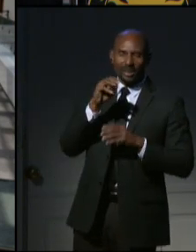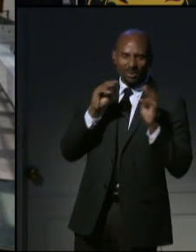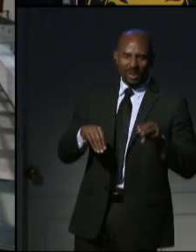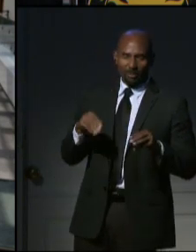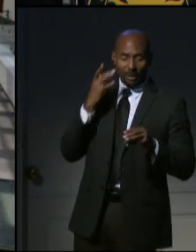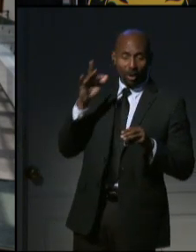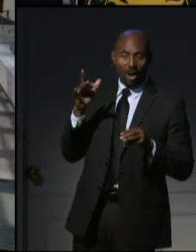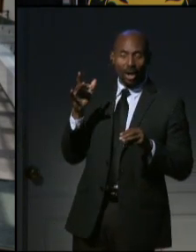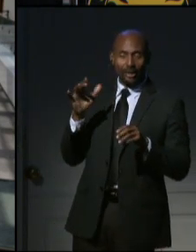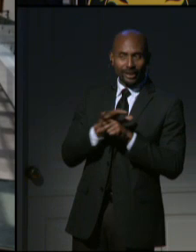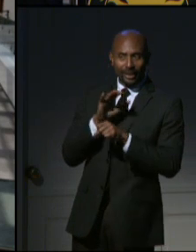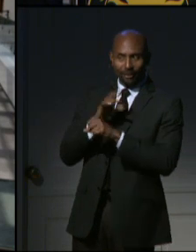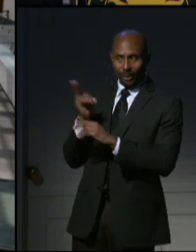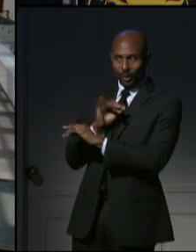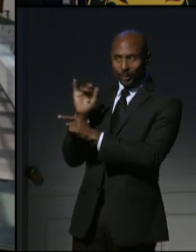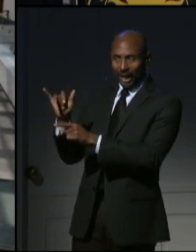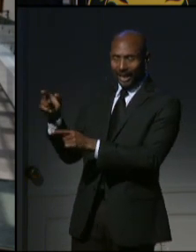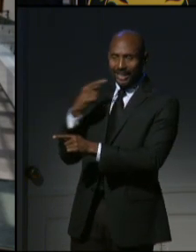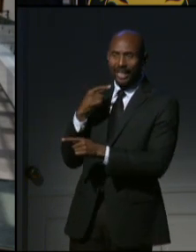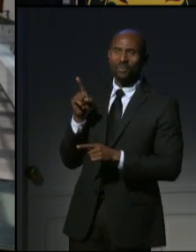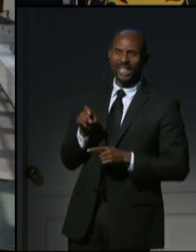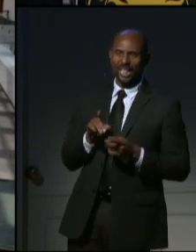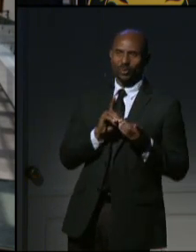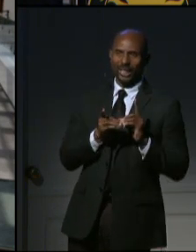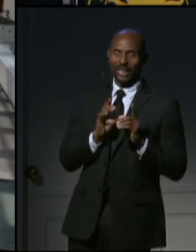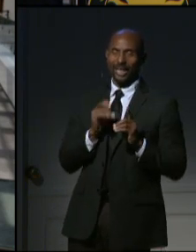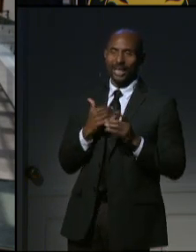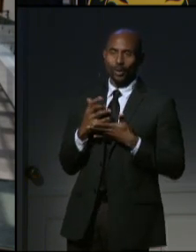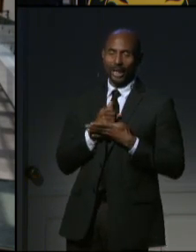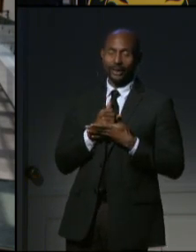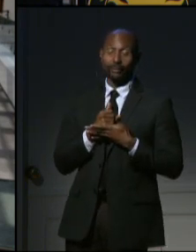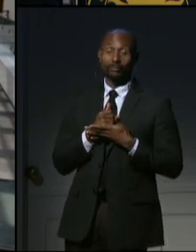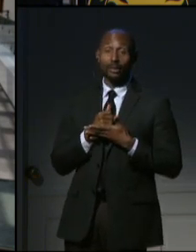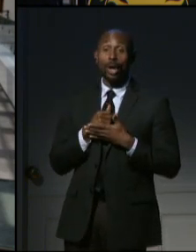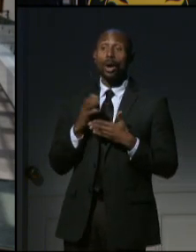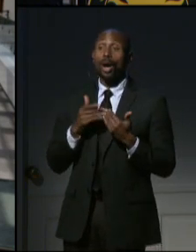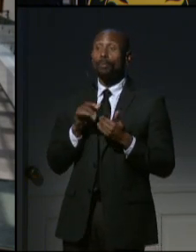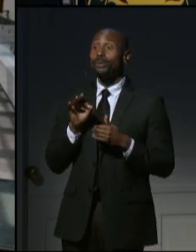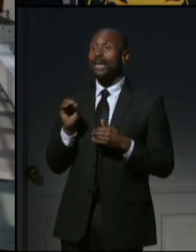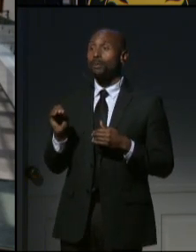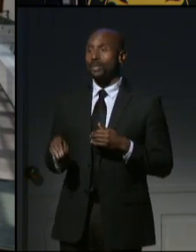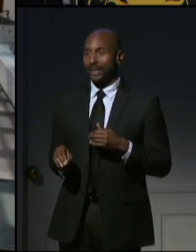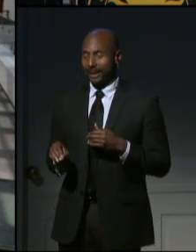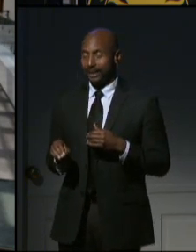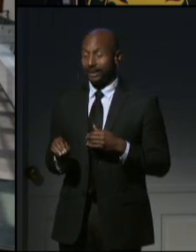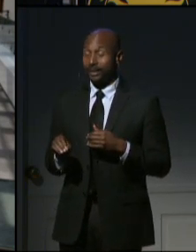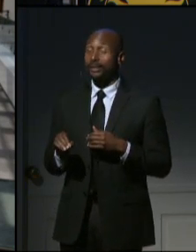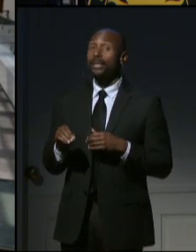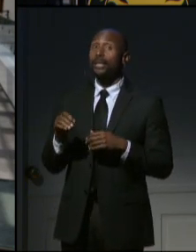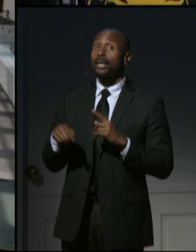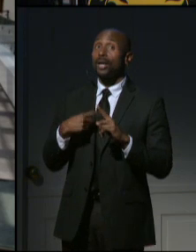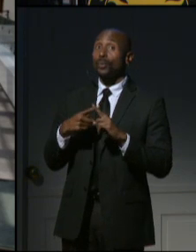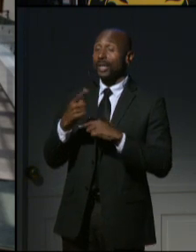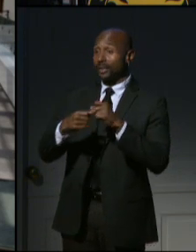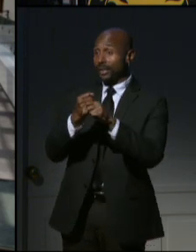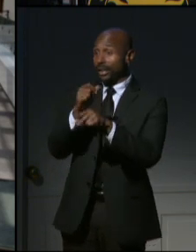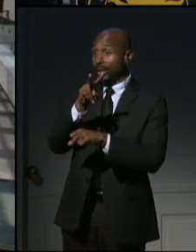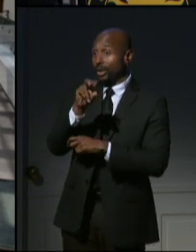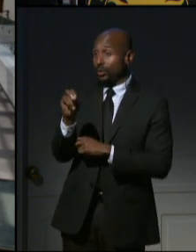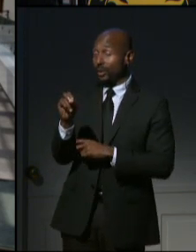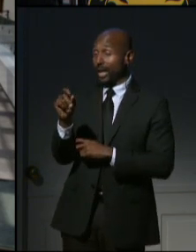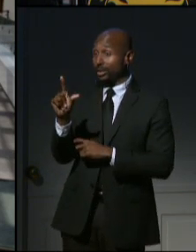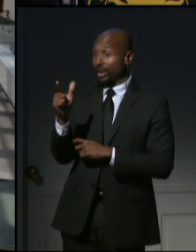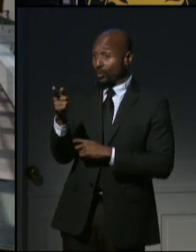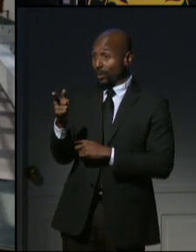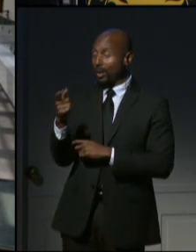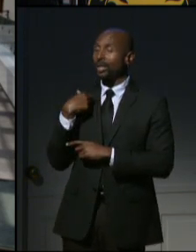were almost there. We're 90%, and we'll be, not only will we be 100% by 2021,